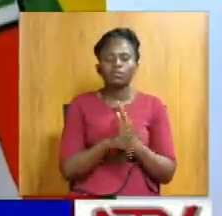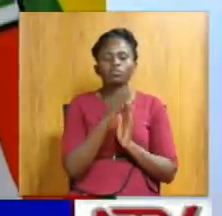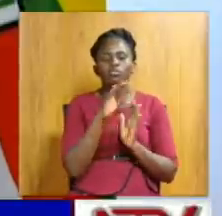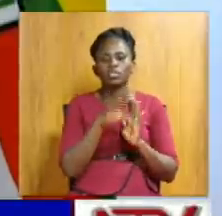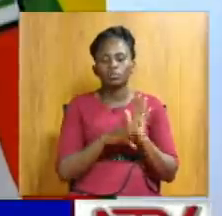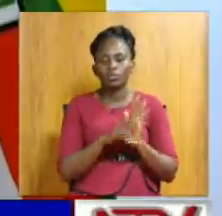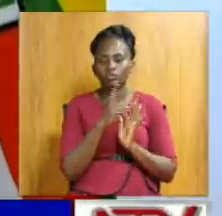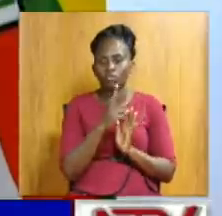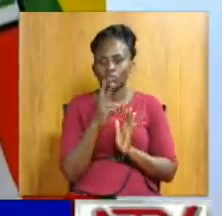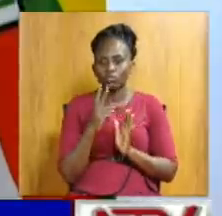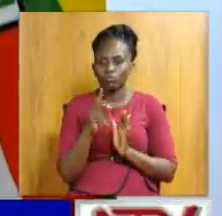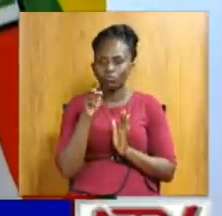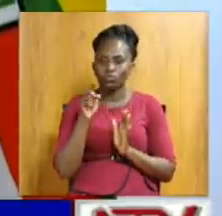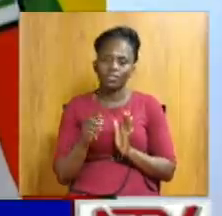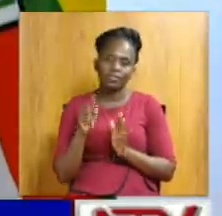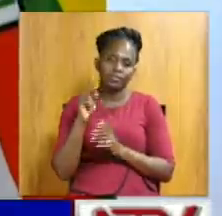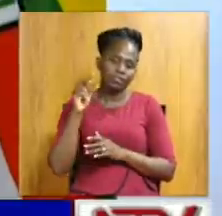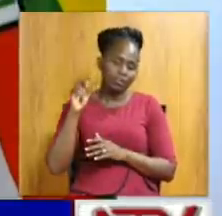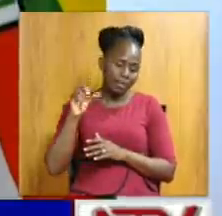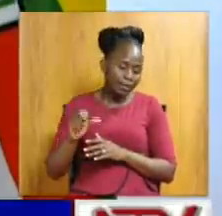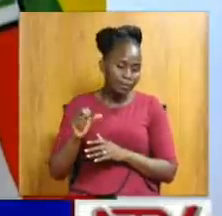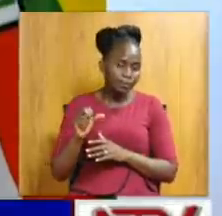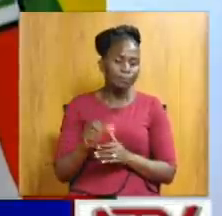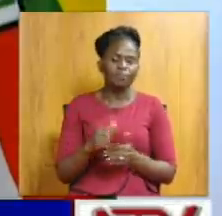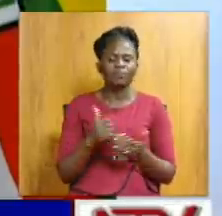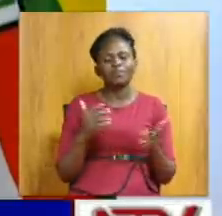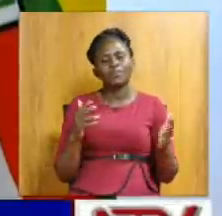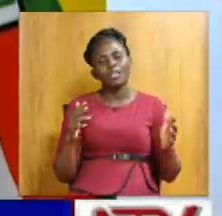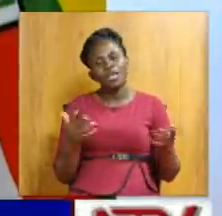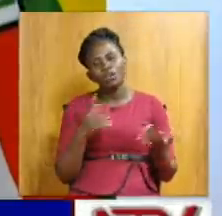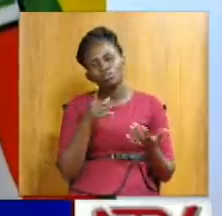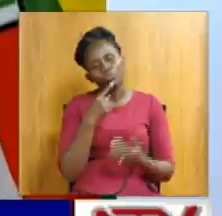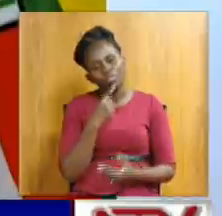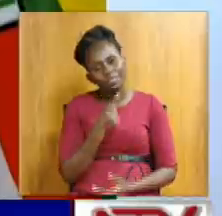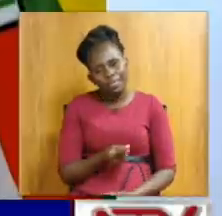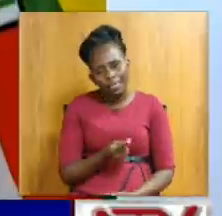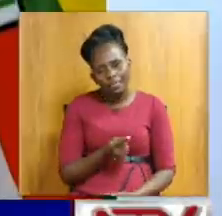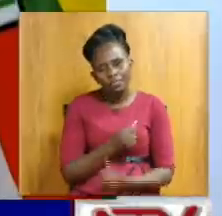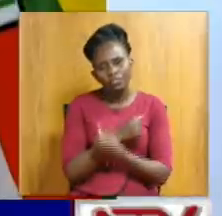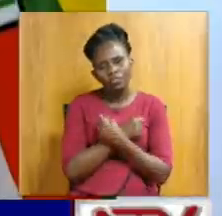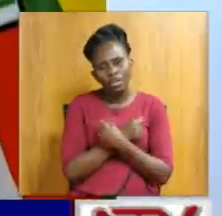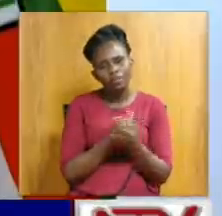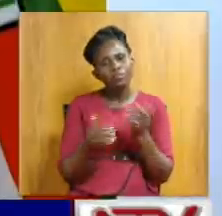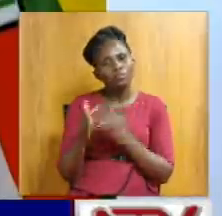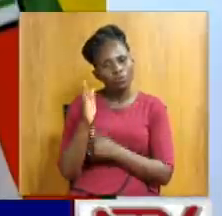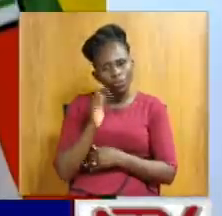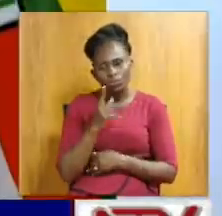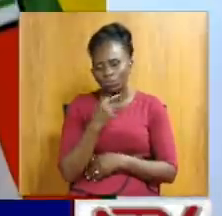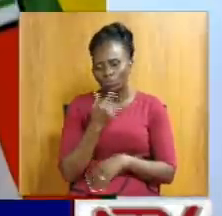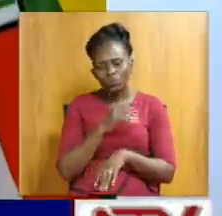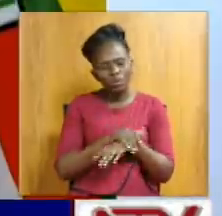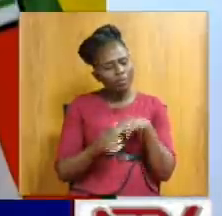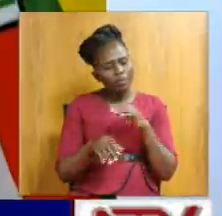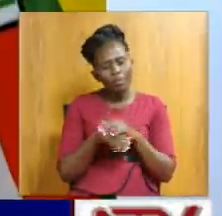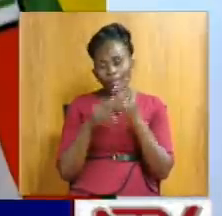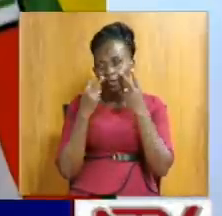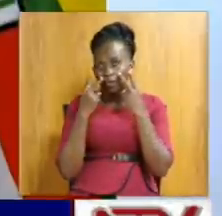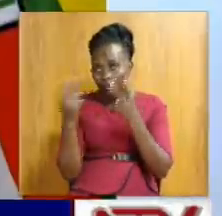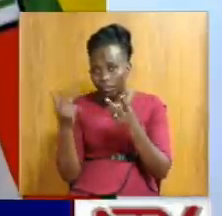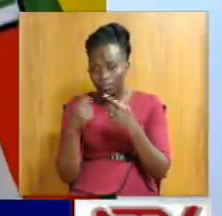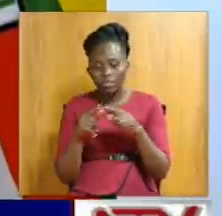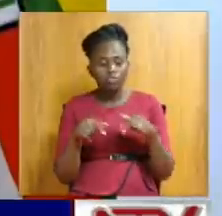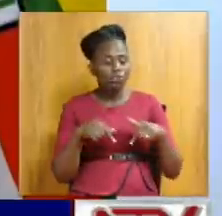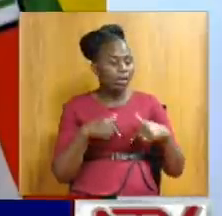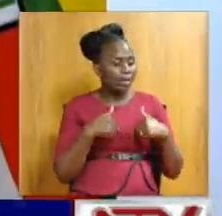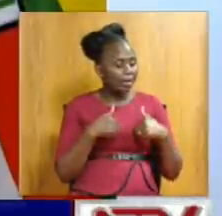39, and how can you say you love God whom you have never seen but you hate your